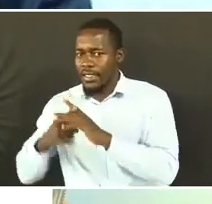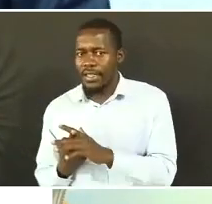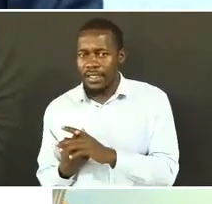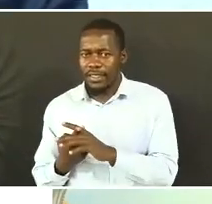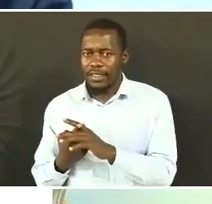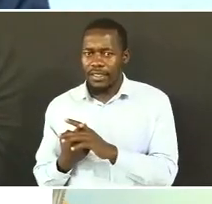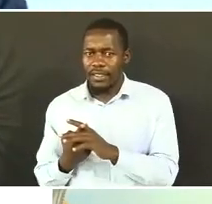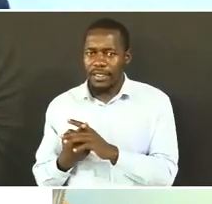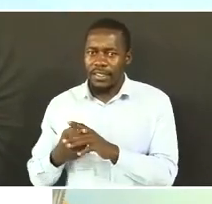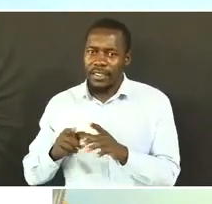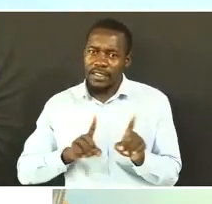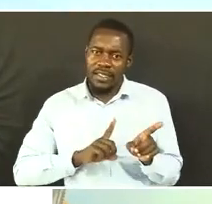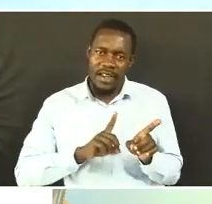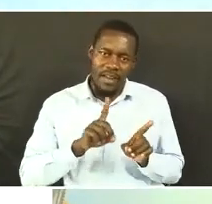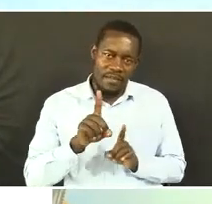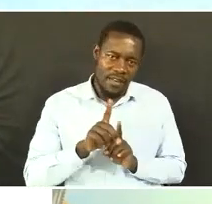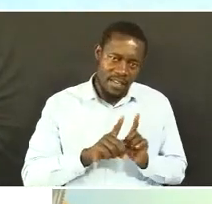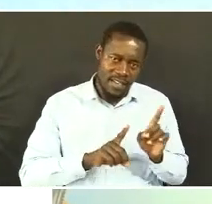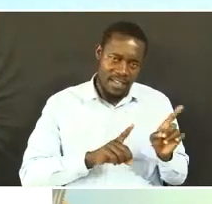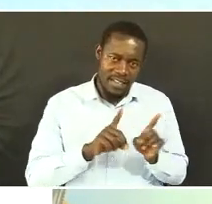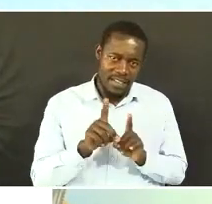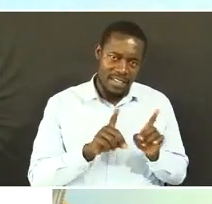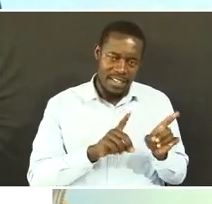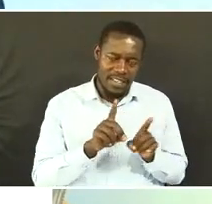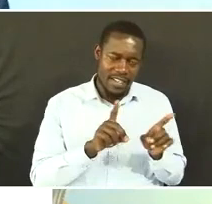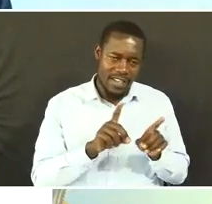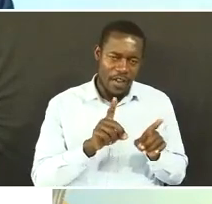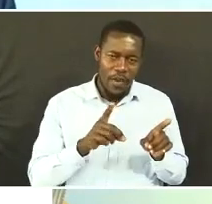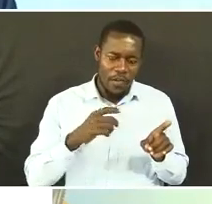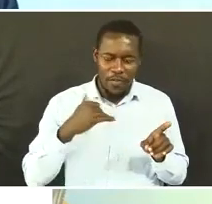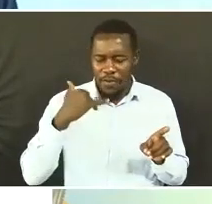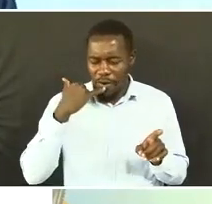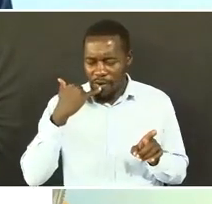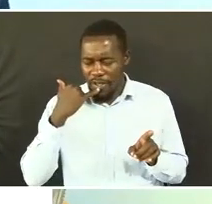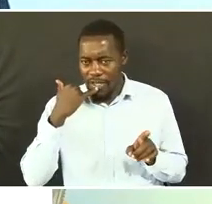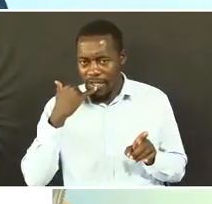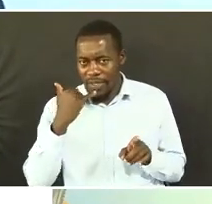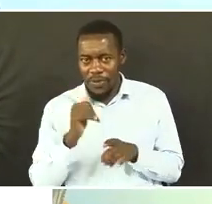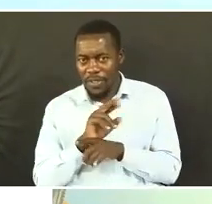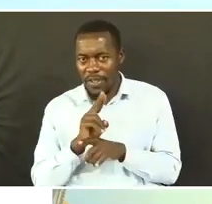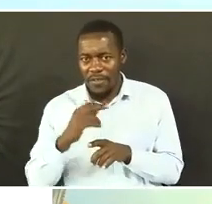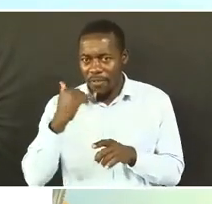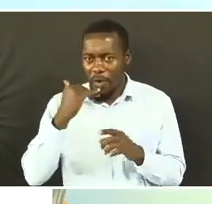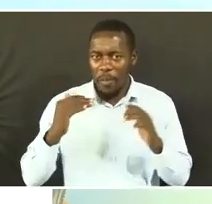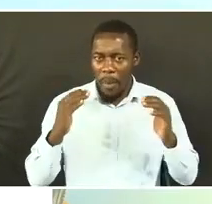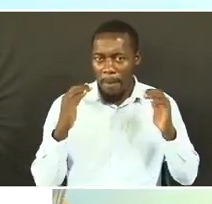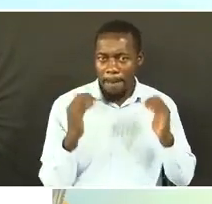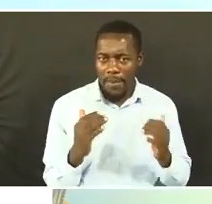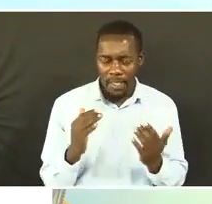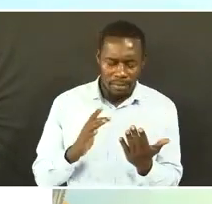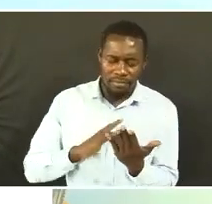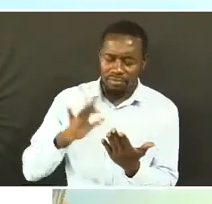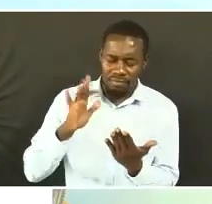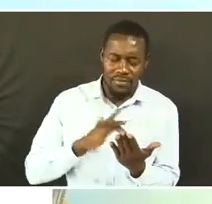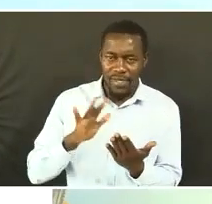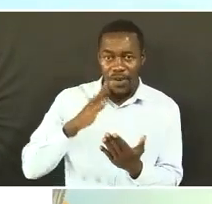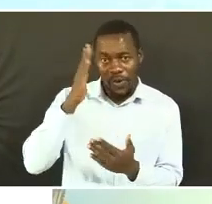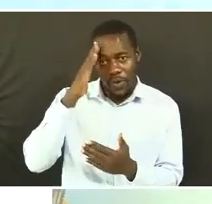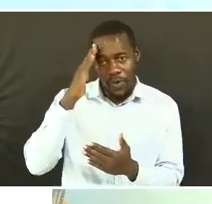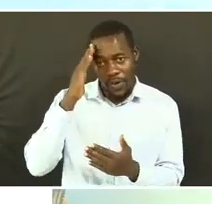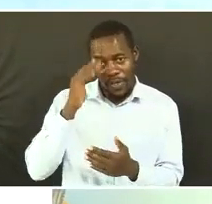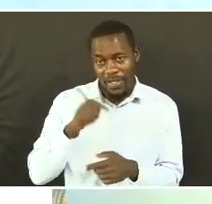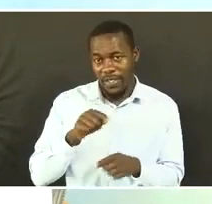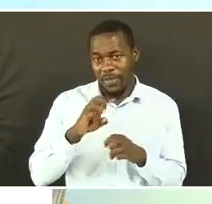say, comments fupi. You know, for this generation, mambo ni mengi, masaa ni